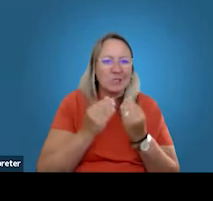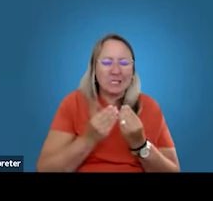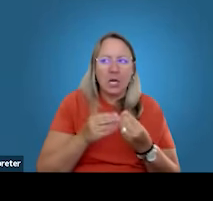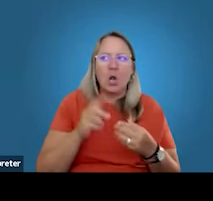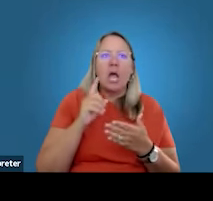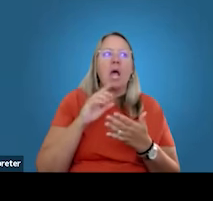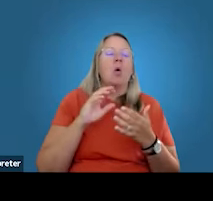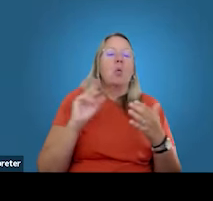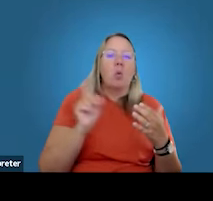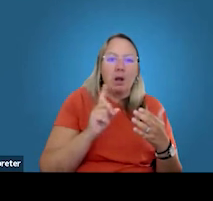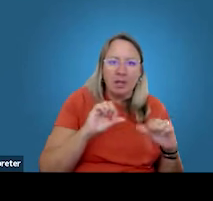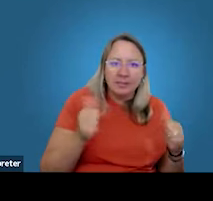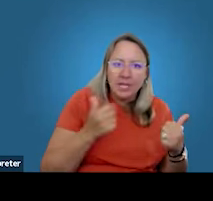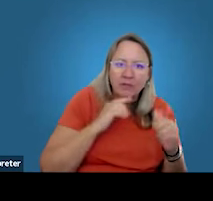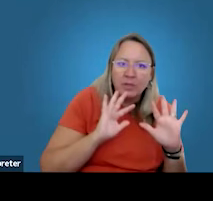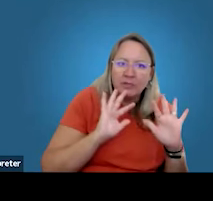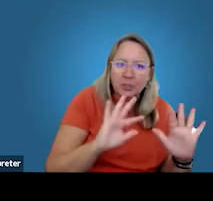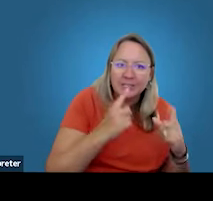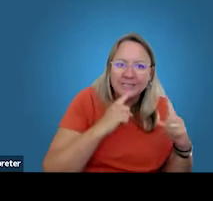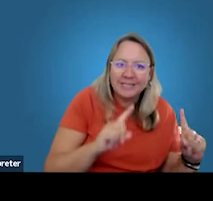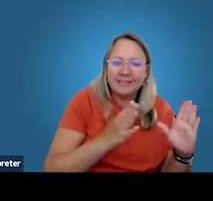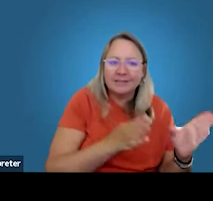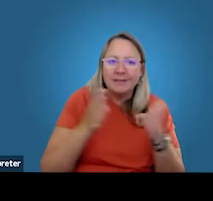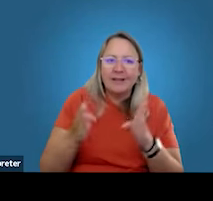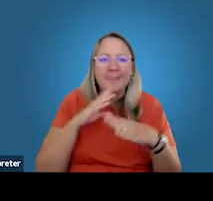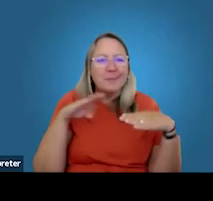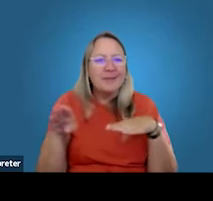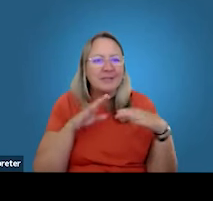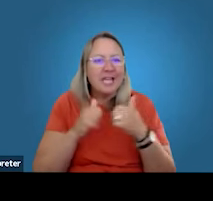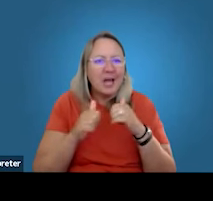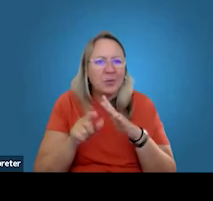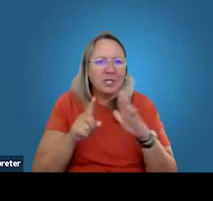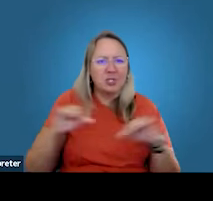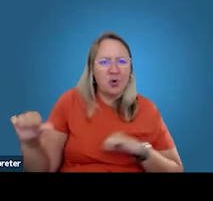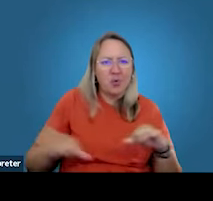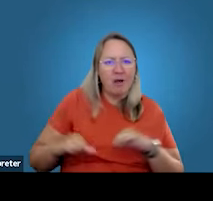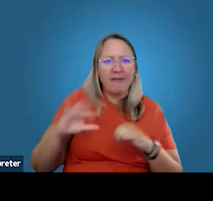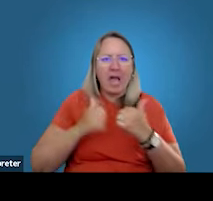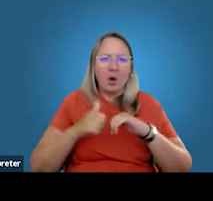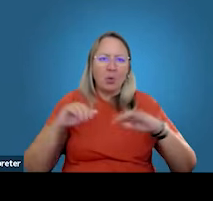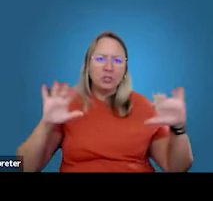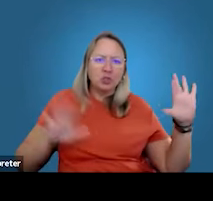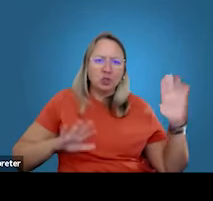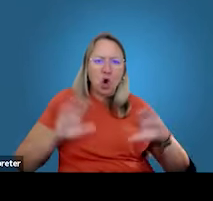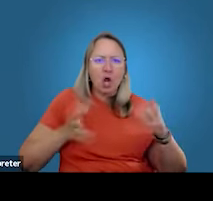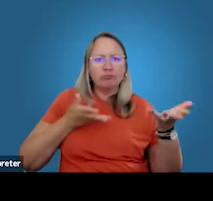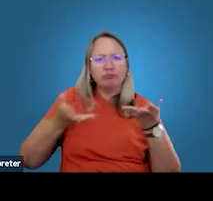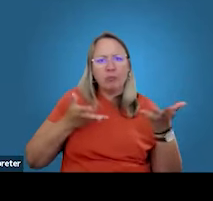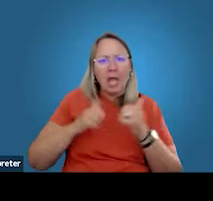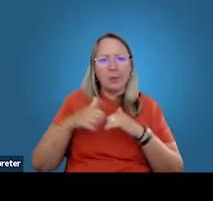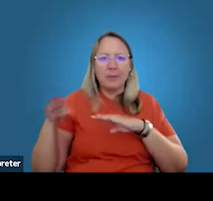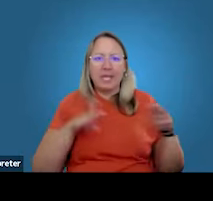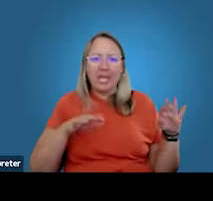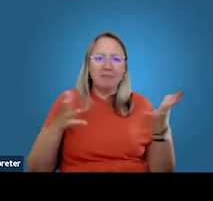done things? Where else have we driven success? And then the behaviors, how do we show up? How do we talk? How do we behave? How are we coming